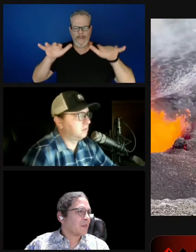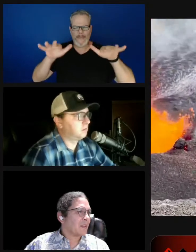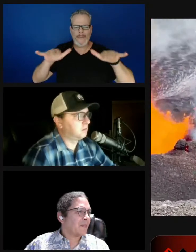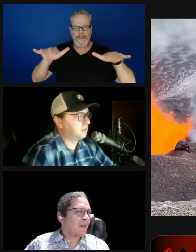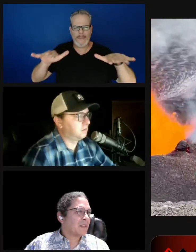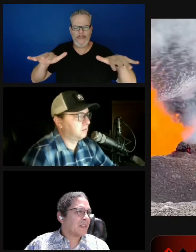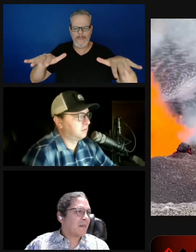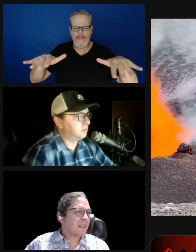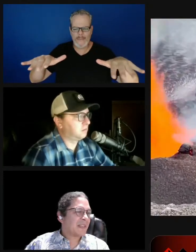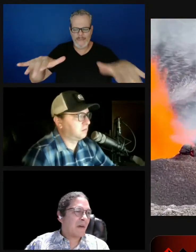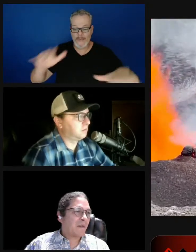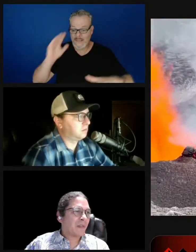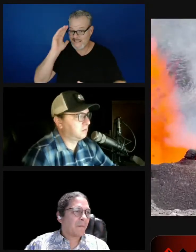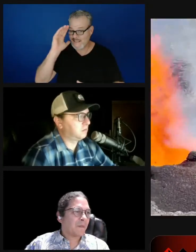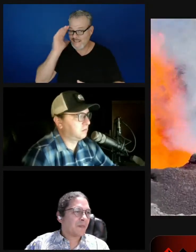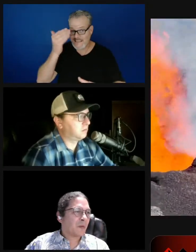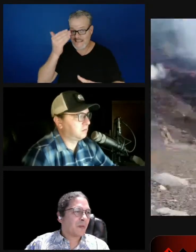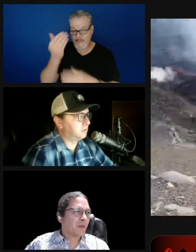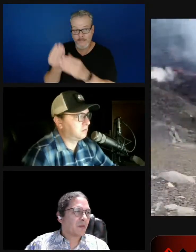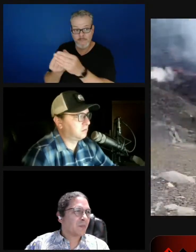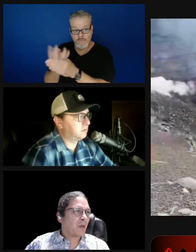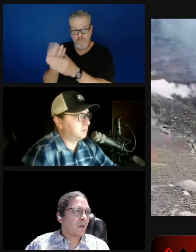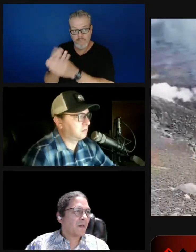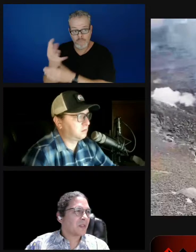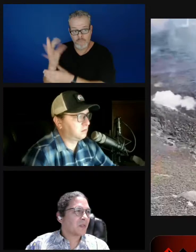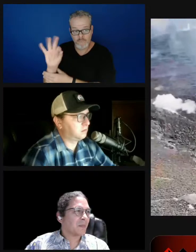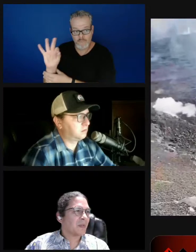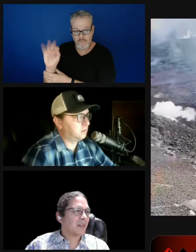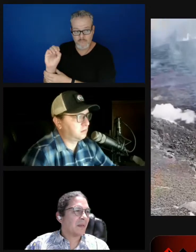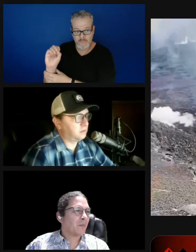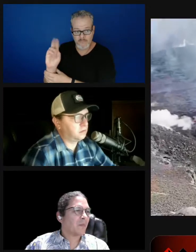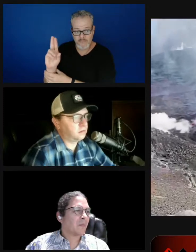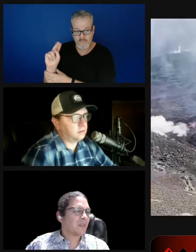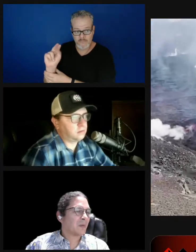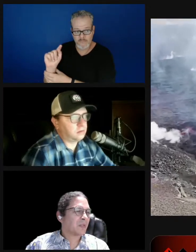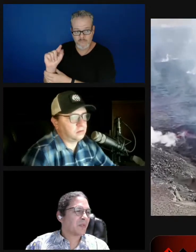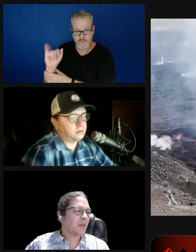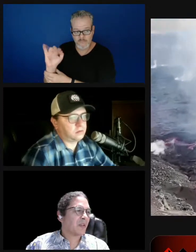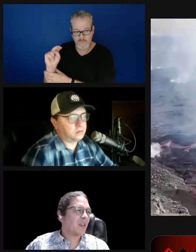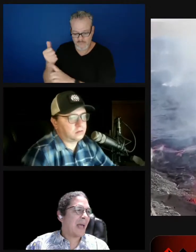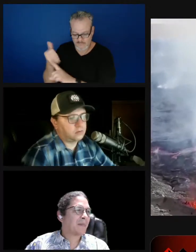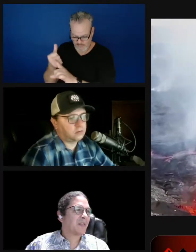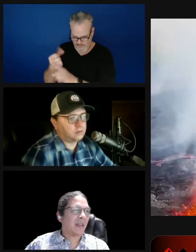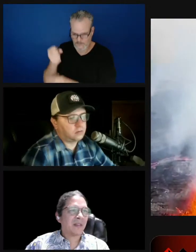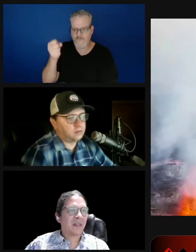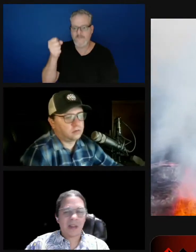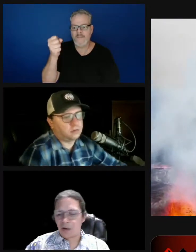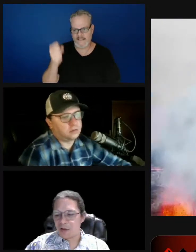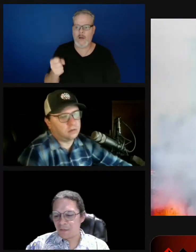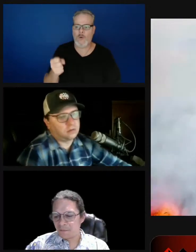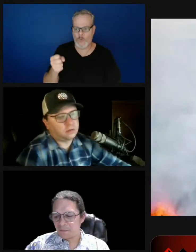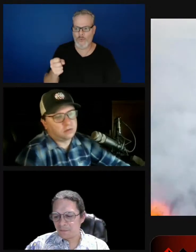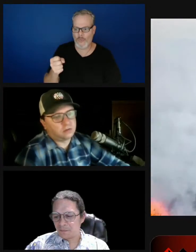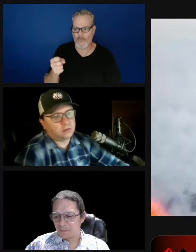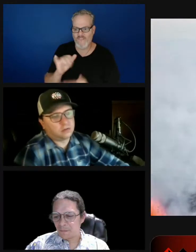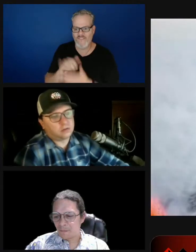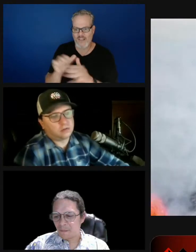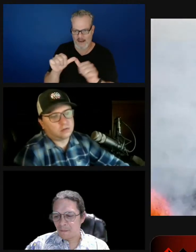It appears that the fountain's now in the south. This vent over here a little smaller, and this is something that they said was a result of the collapse of the vent in that area.